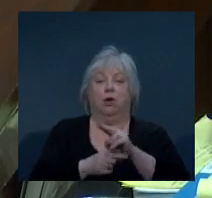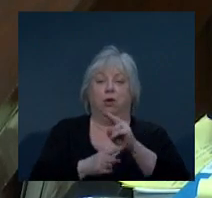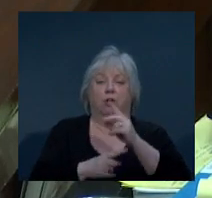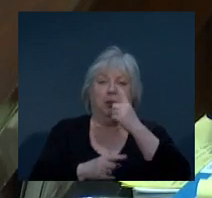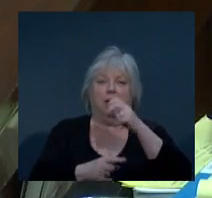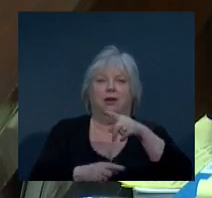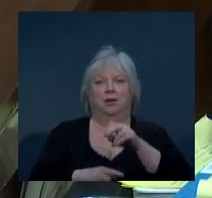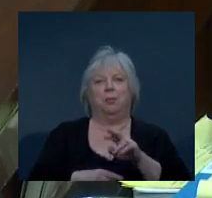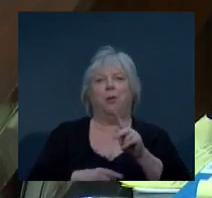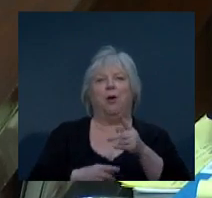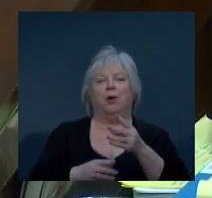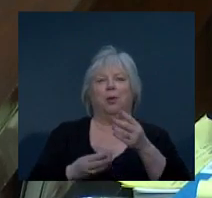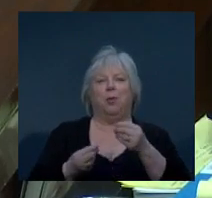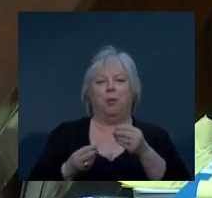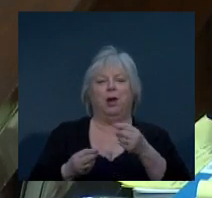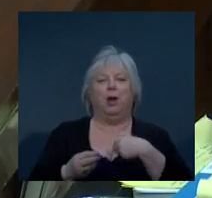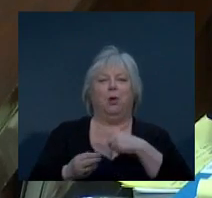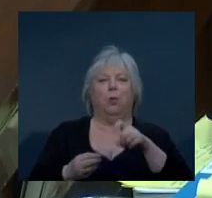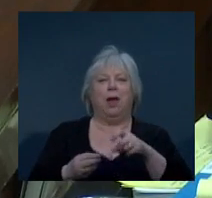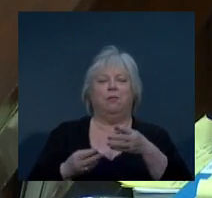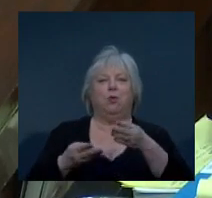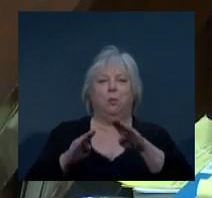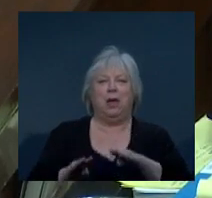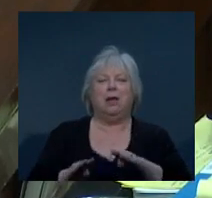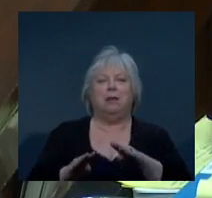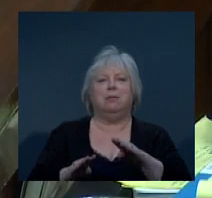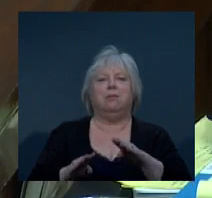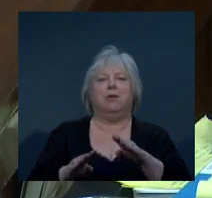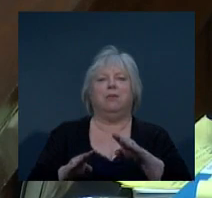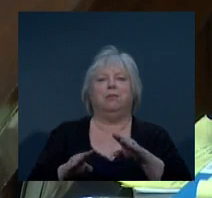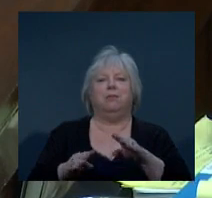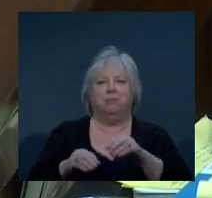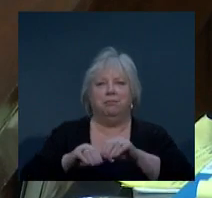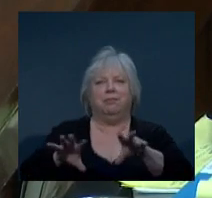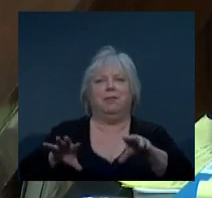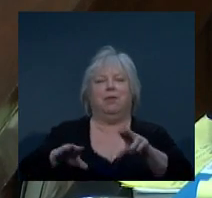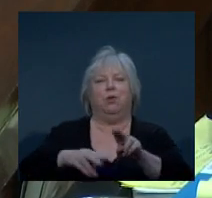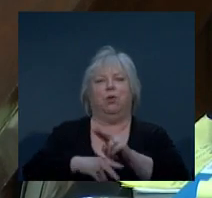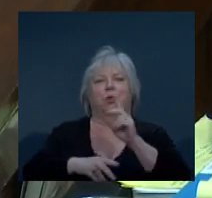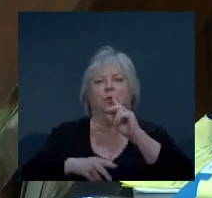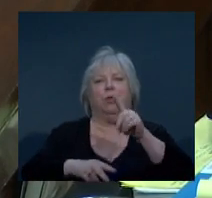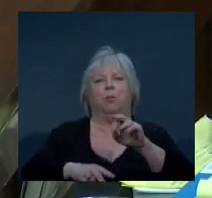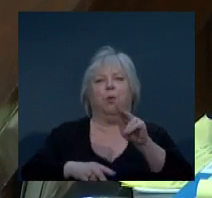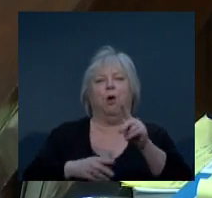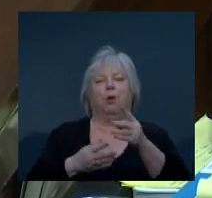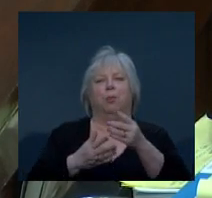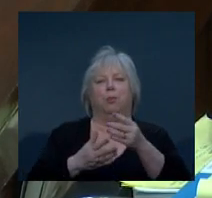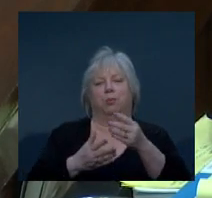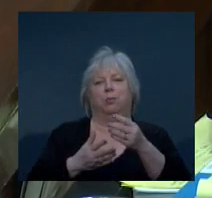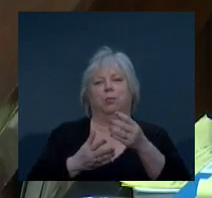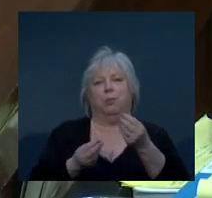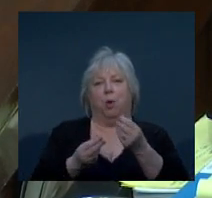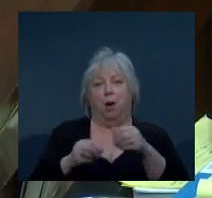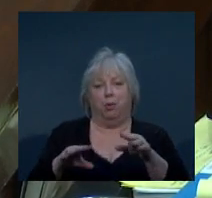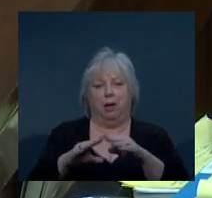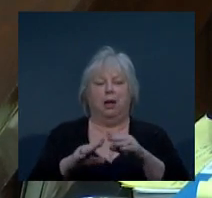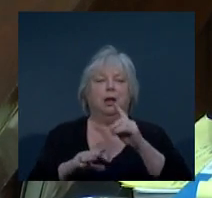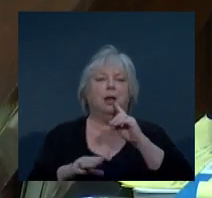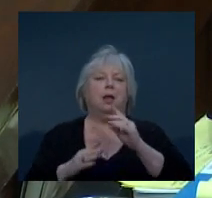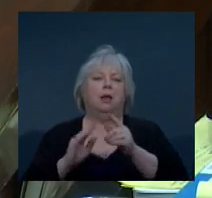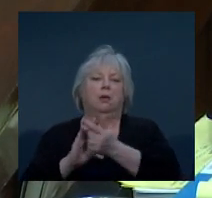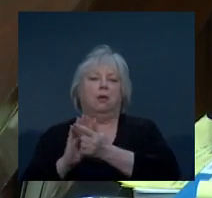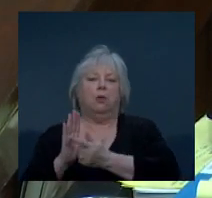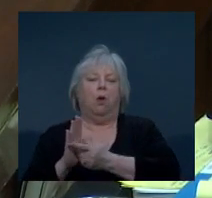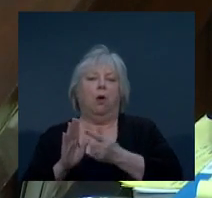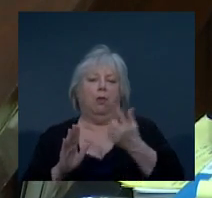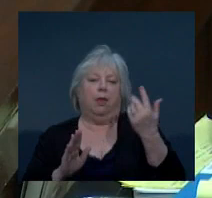it's park property, and we have to bid the use of park property. There is a statute in the last legislative session that modifies